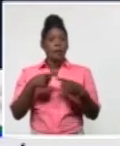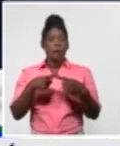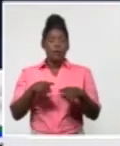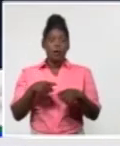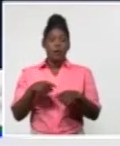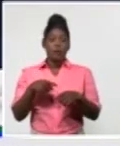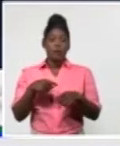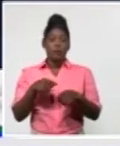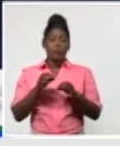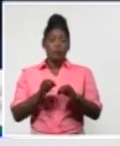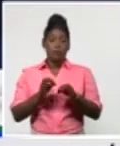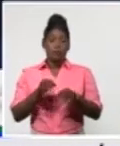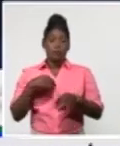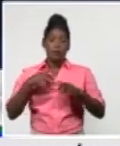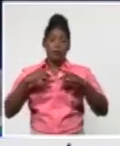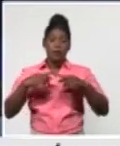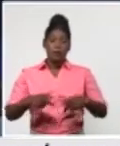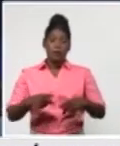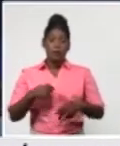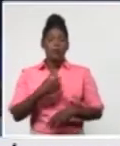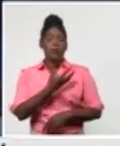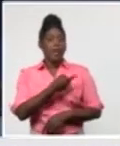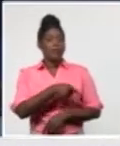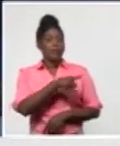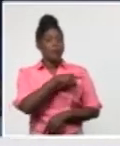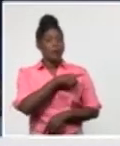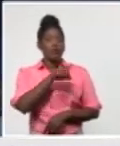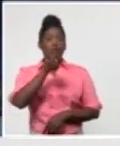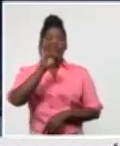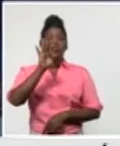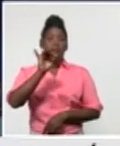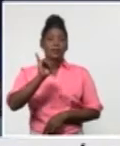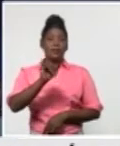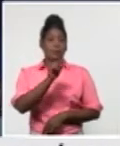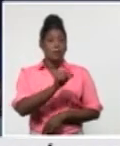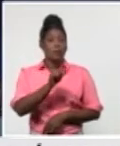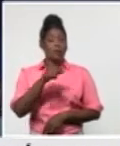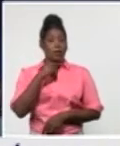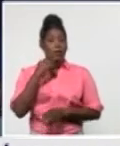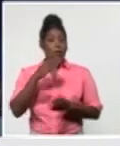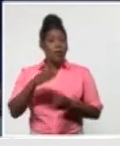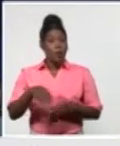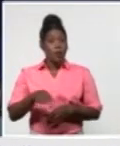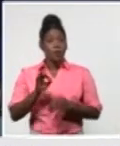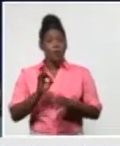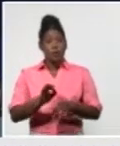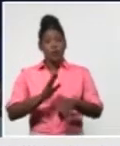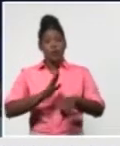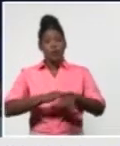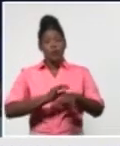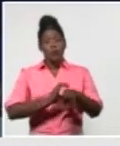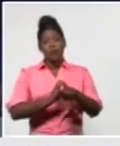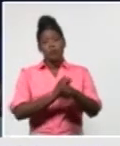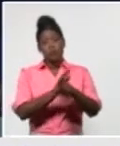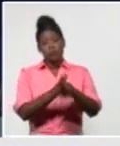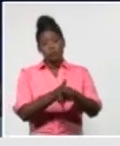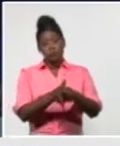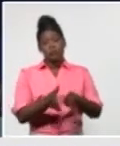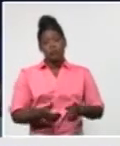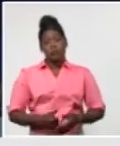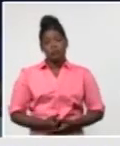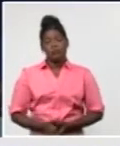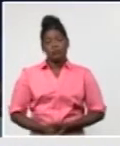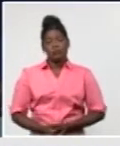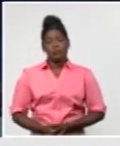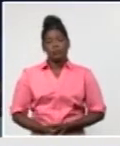in guarded condition. And as we always say, we always regret the death of 86 people who have died due to the disease